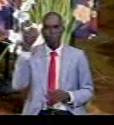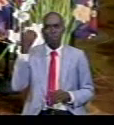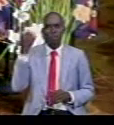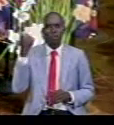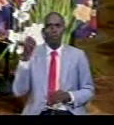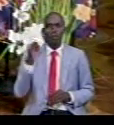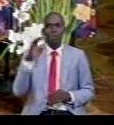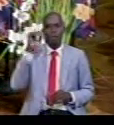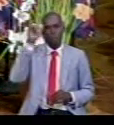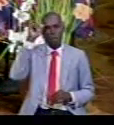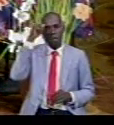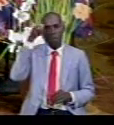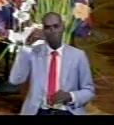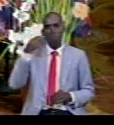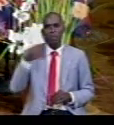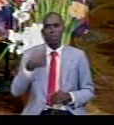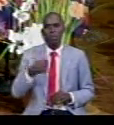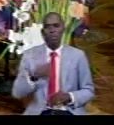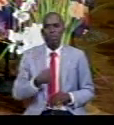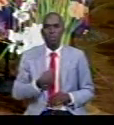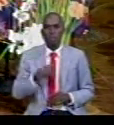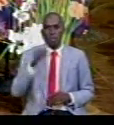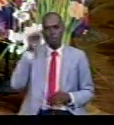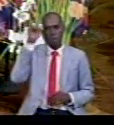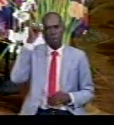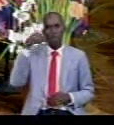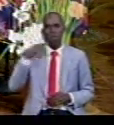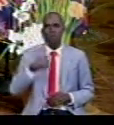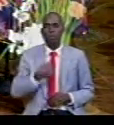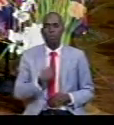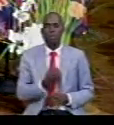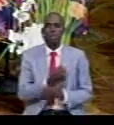So remind me.